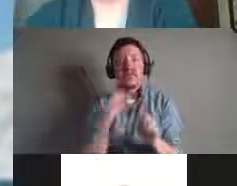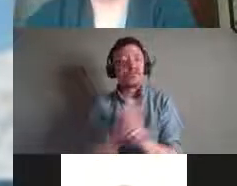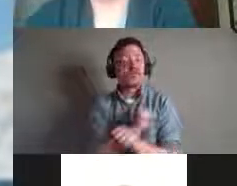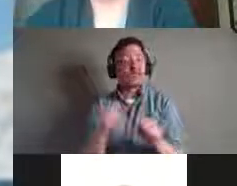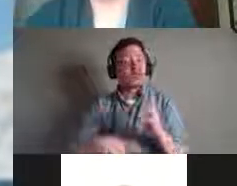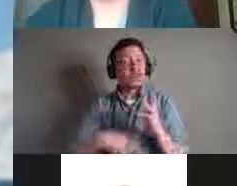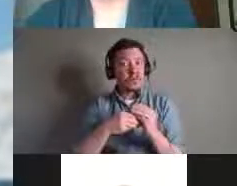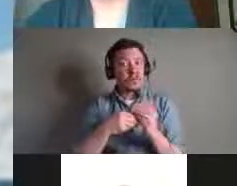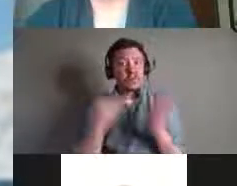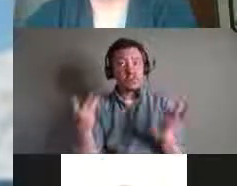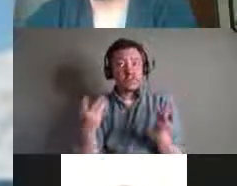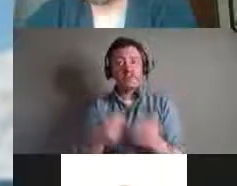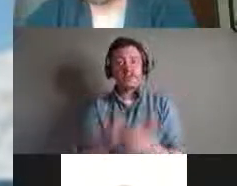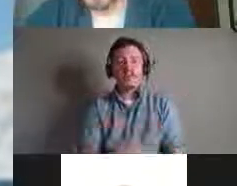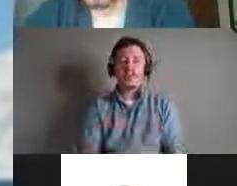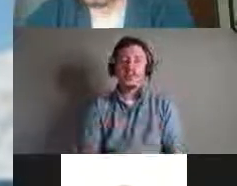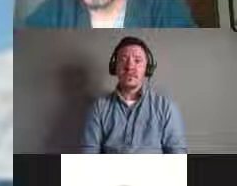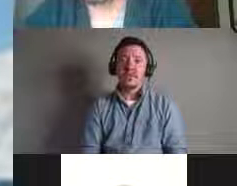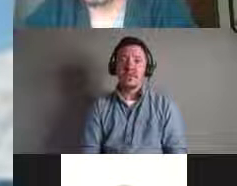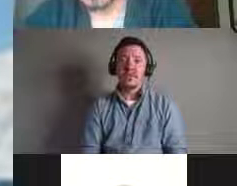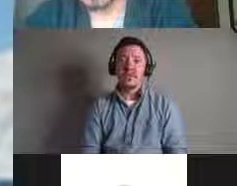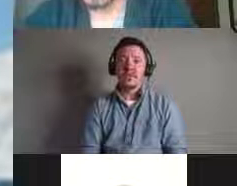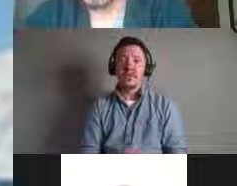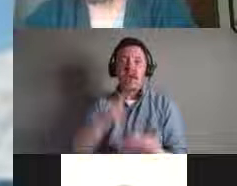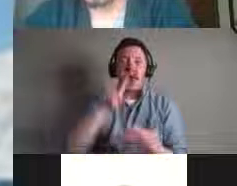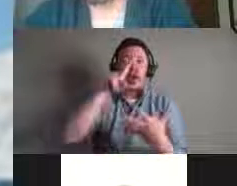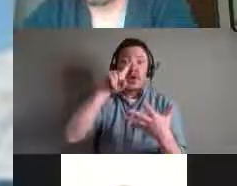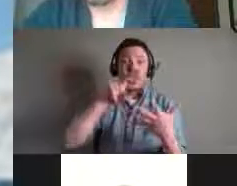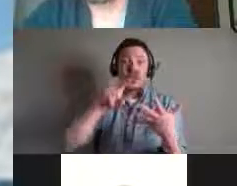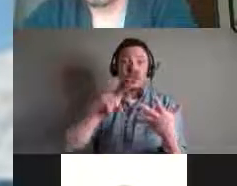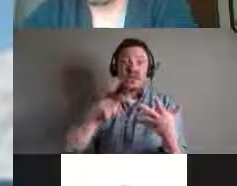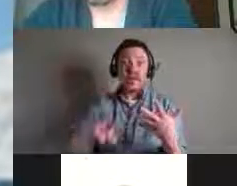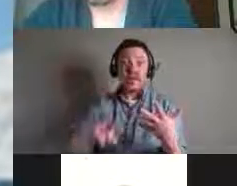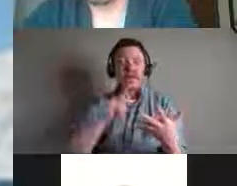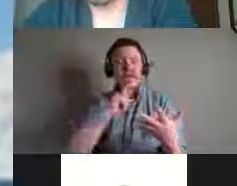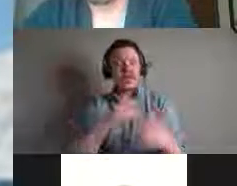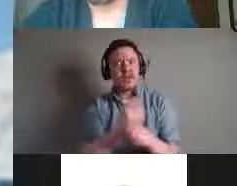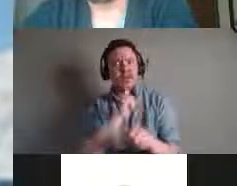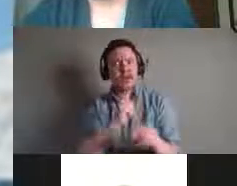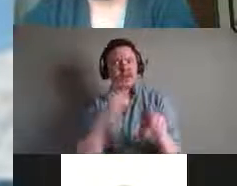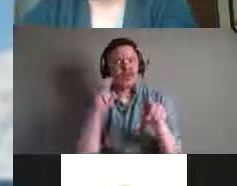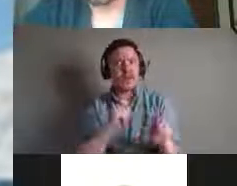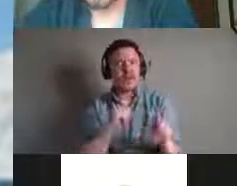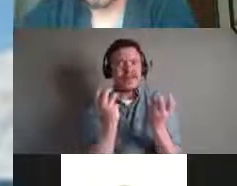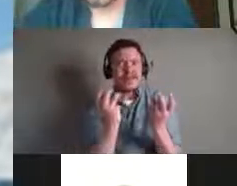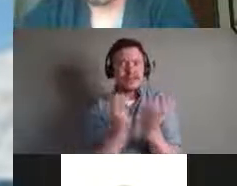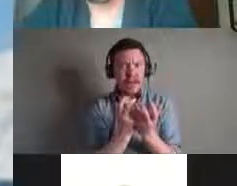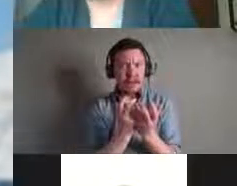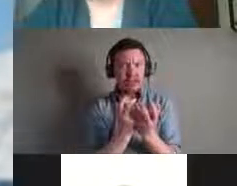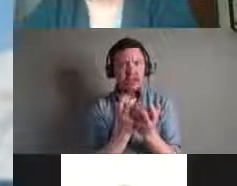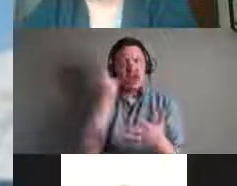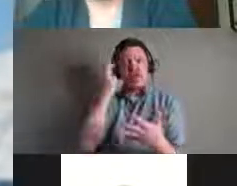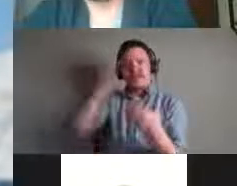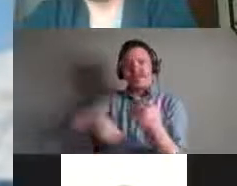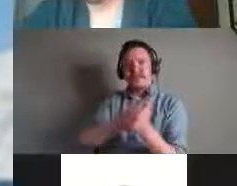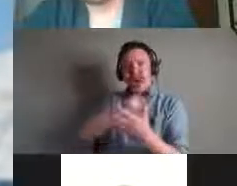say really respond to the questions that are listed. It's important just to, they're asked for a reason, and